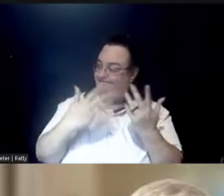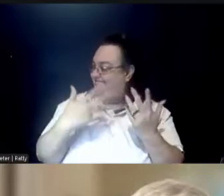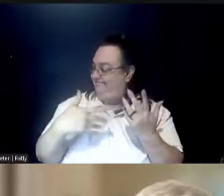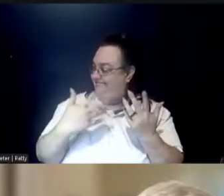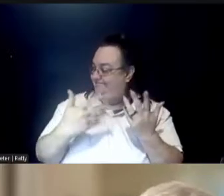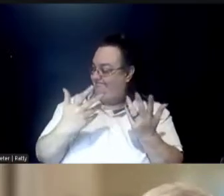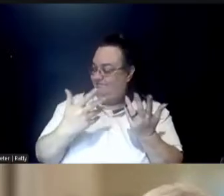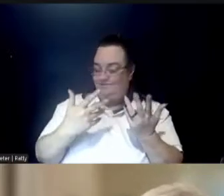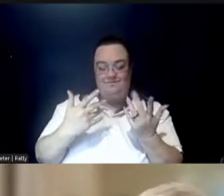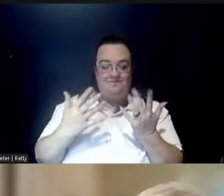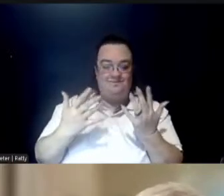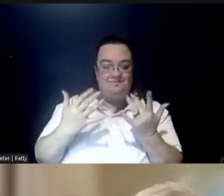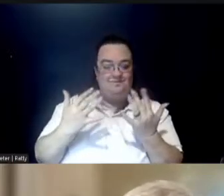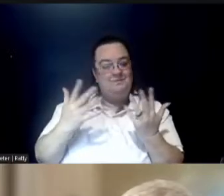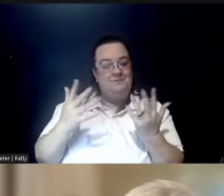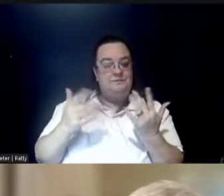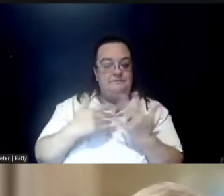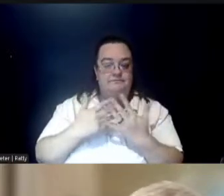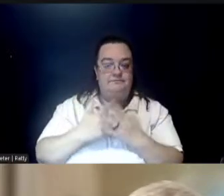regular